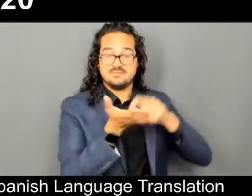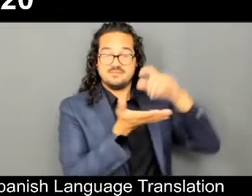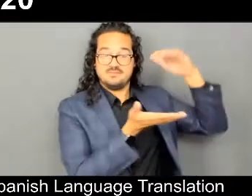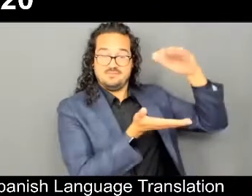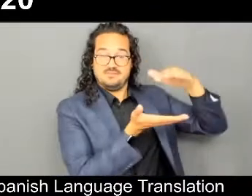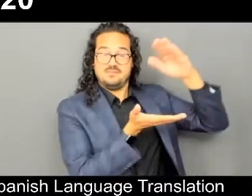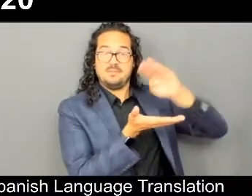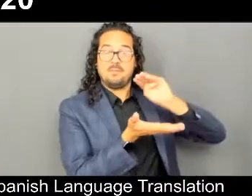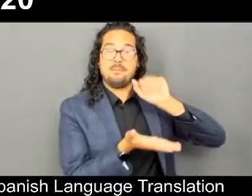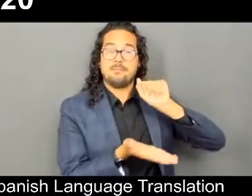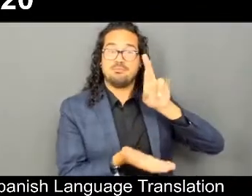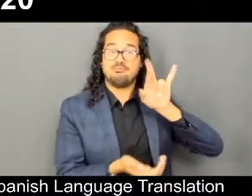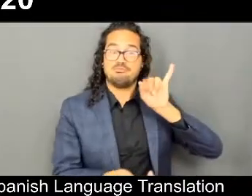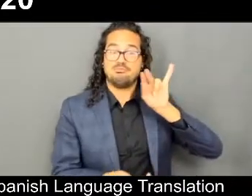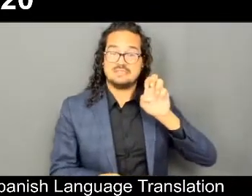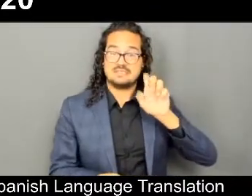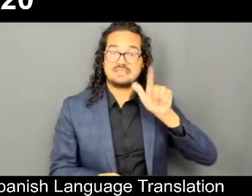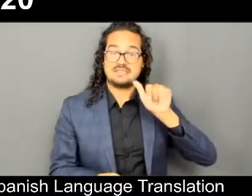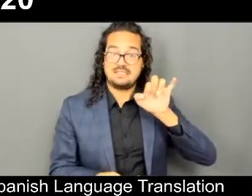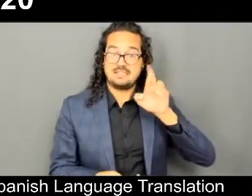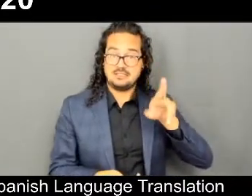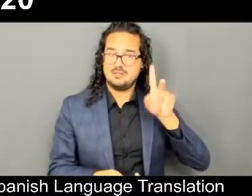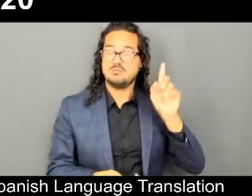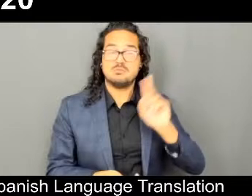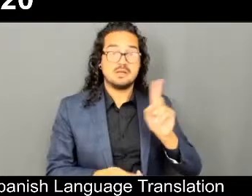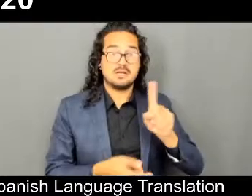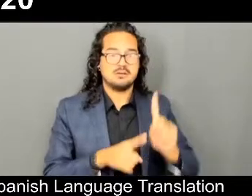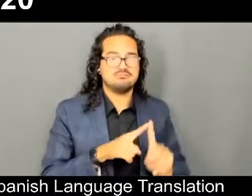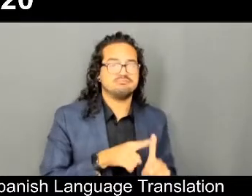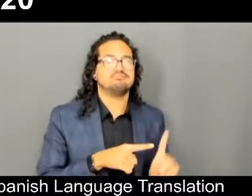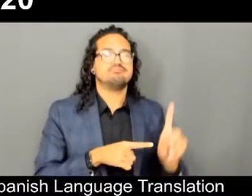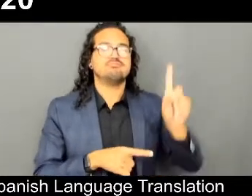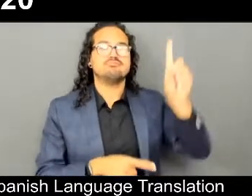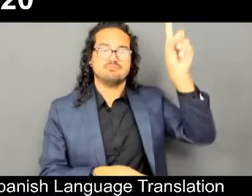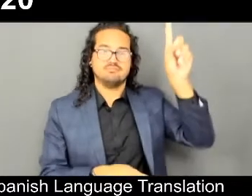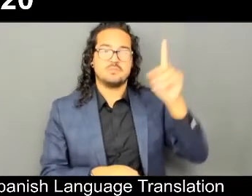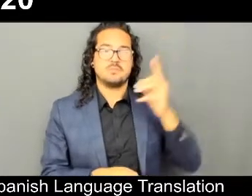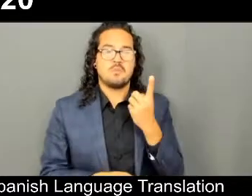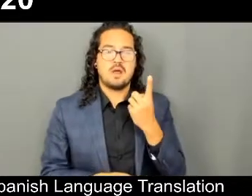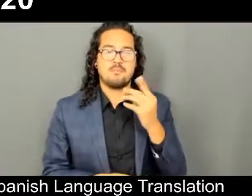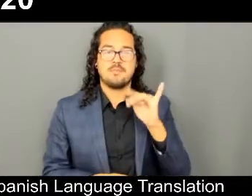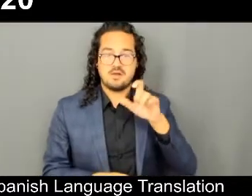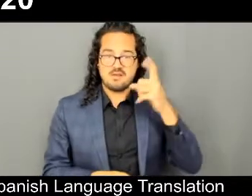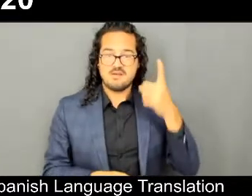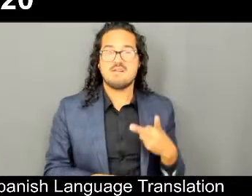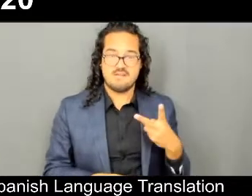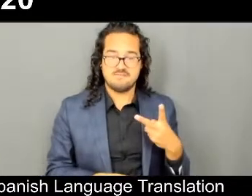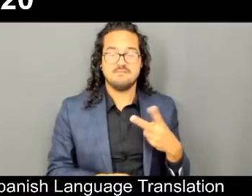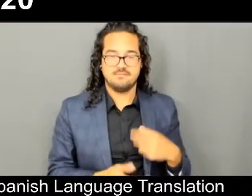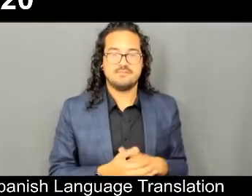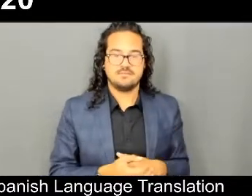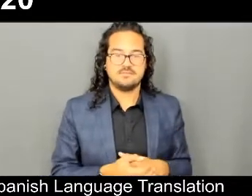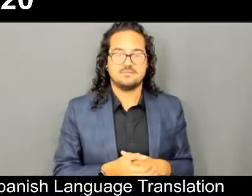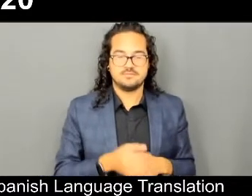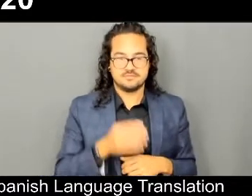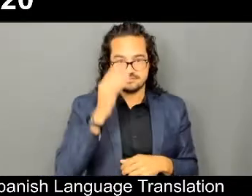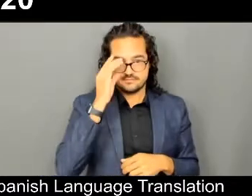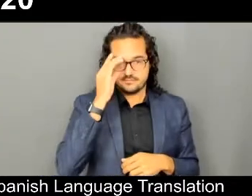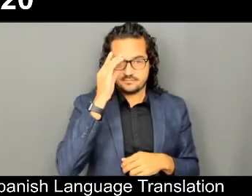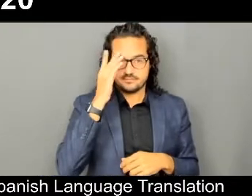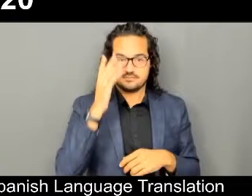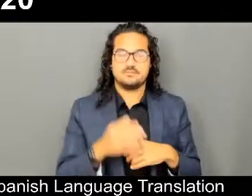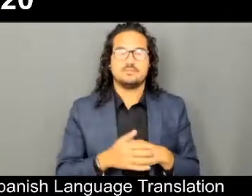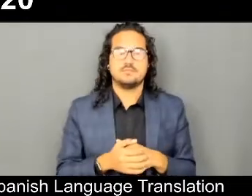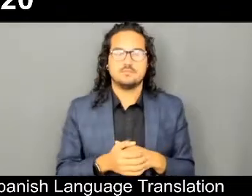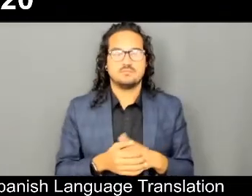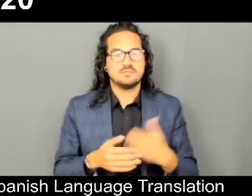at. But we do have very advantageous weather today, tomorrow, and our weather Tuesday, Wednesday is going to be getting